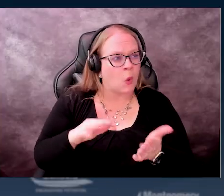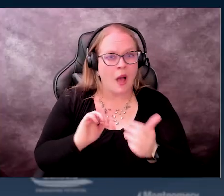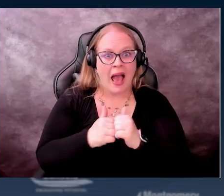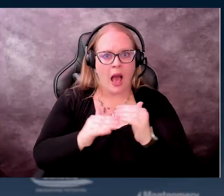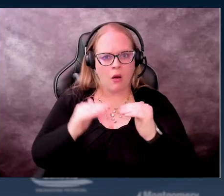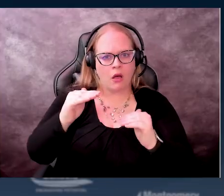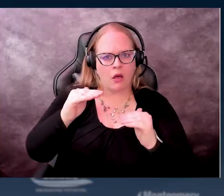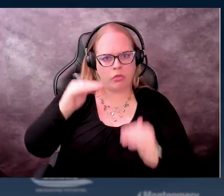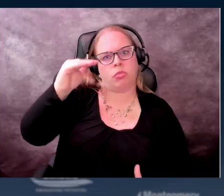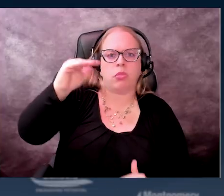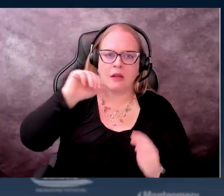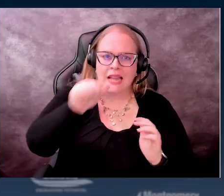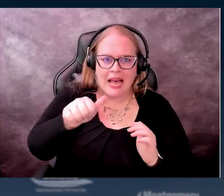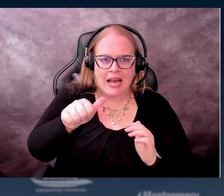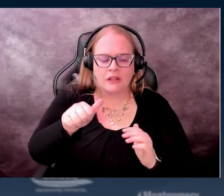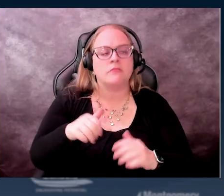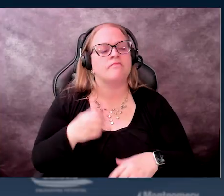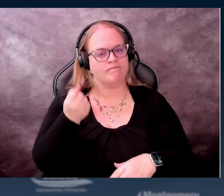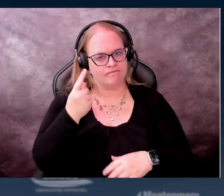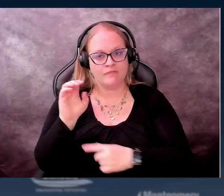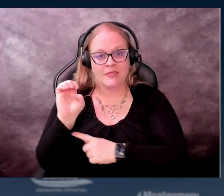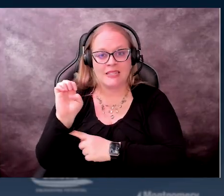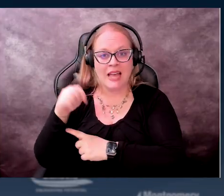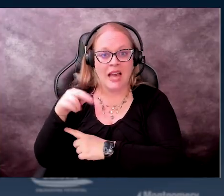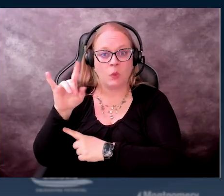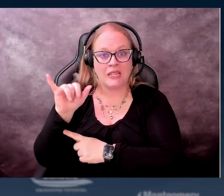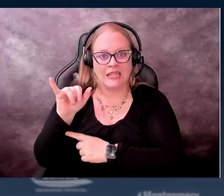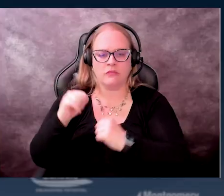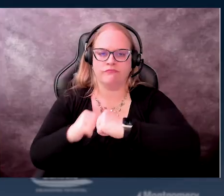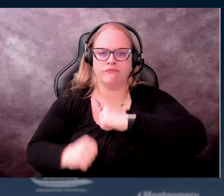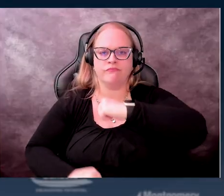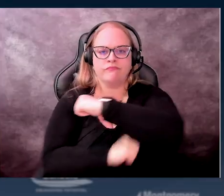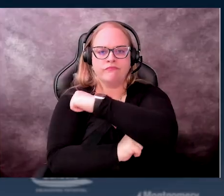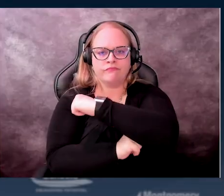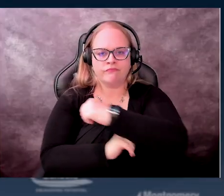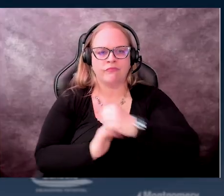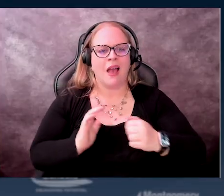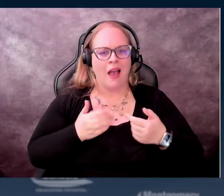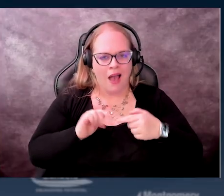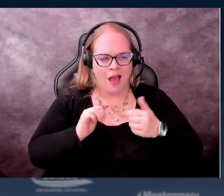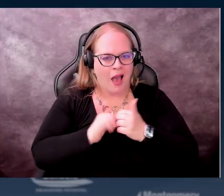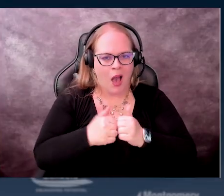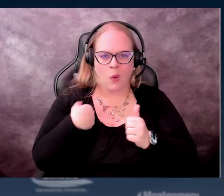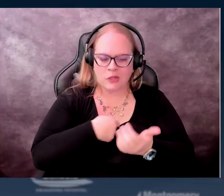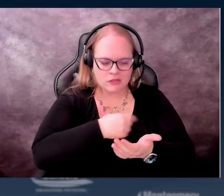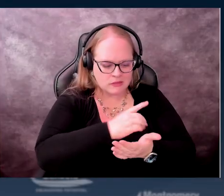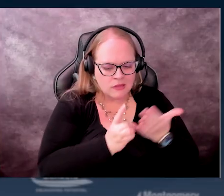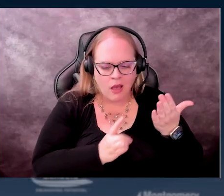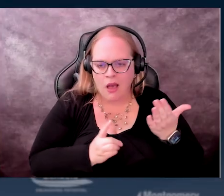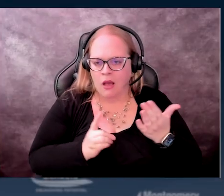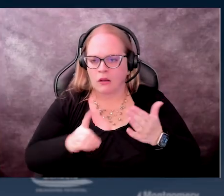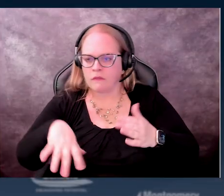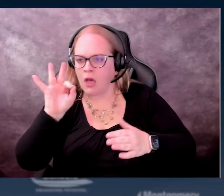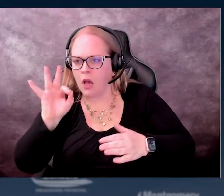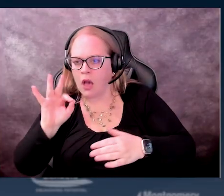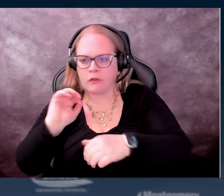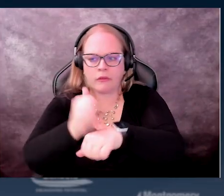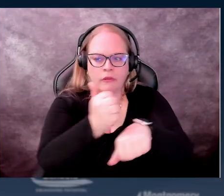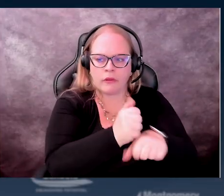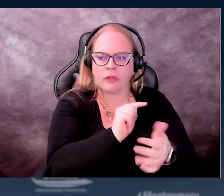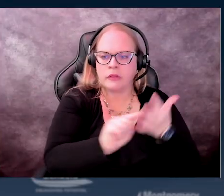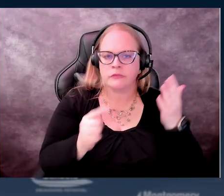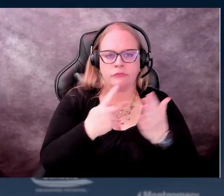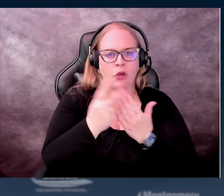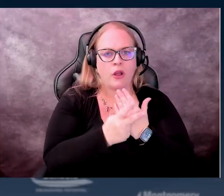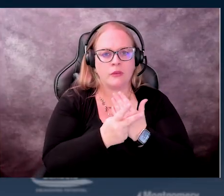deepening. That's why equity will guide how we design, locate, and evaluate these programs. The